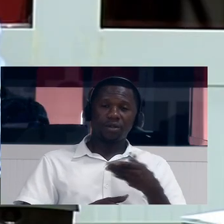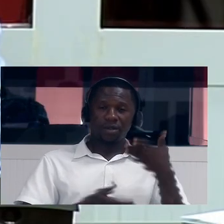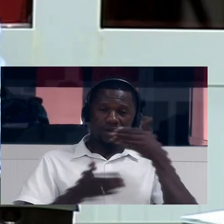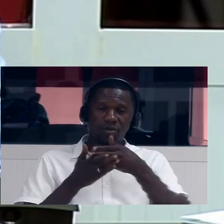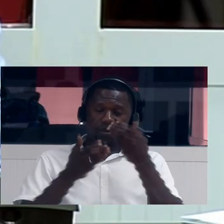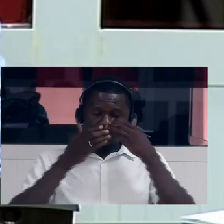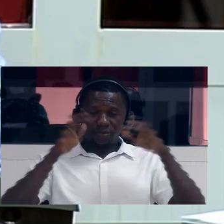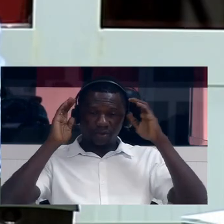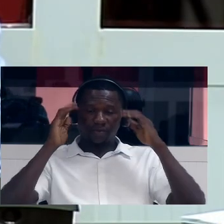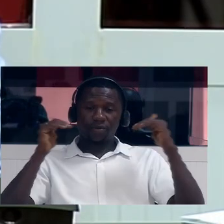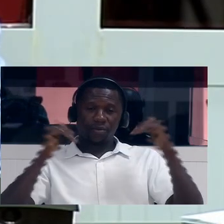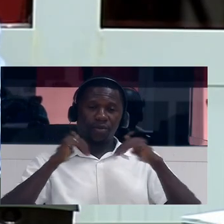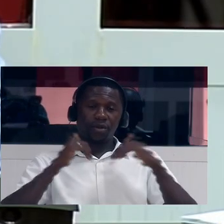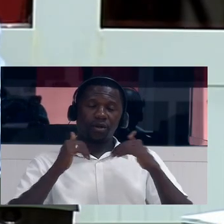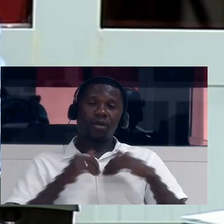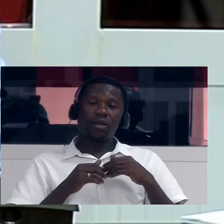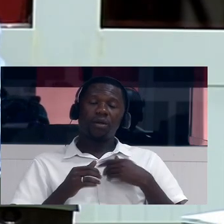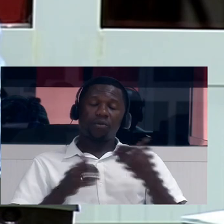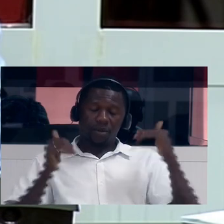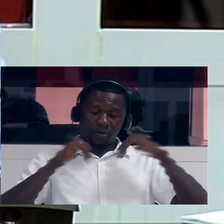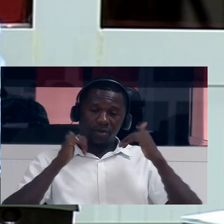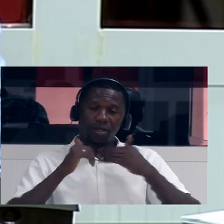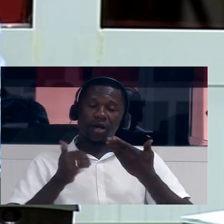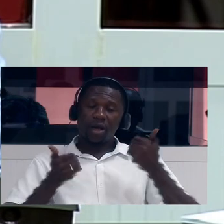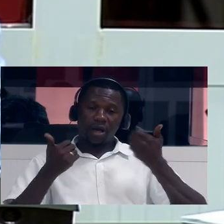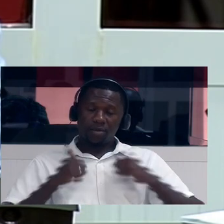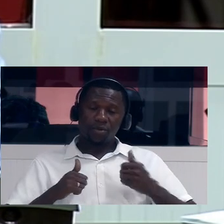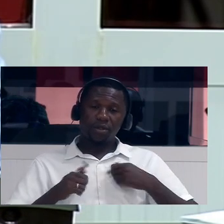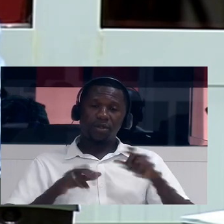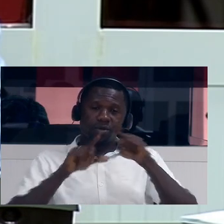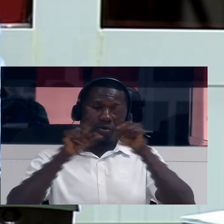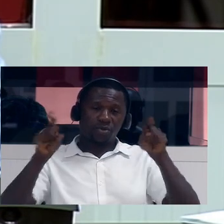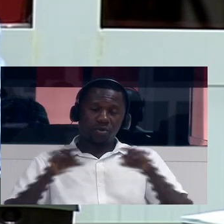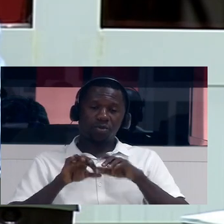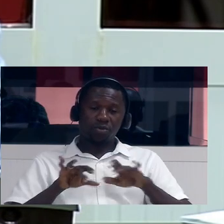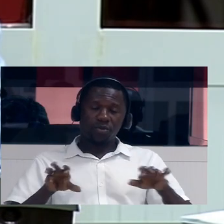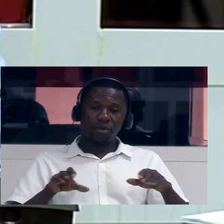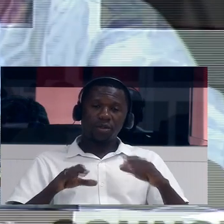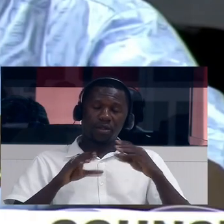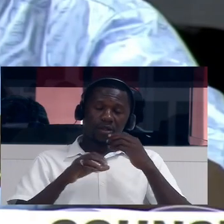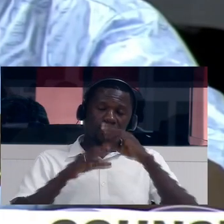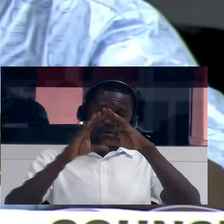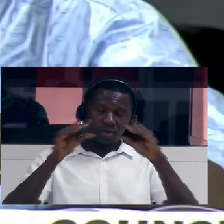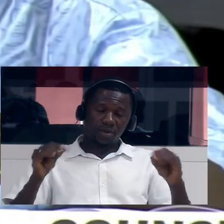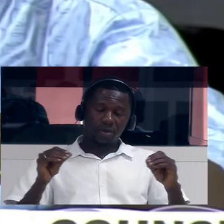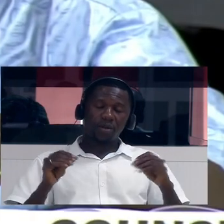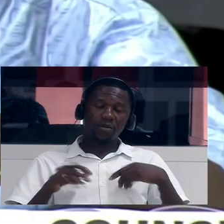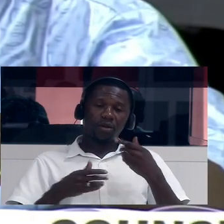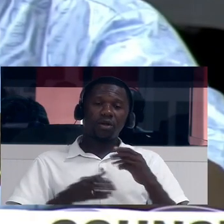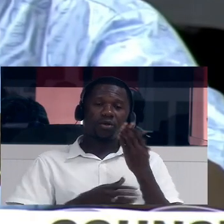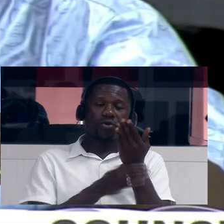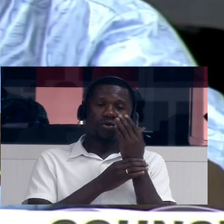the computer lab with student leaders, chaired by the vice principal of the college, Dr. Bojang. I considered